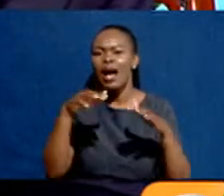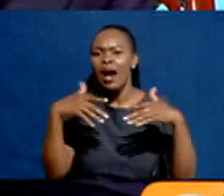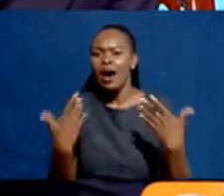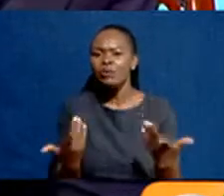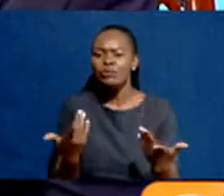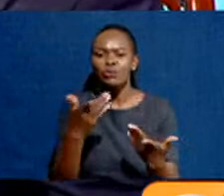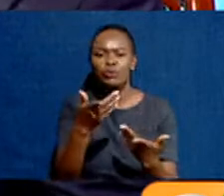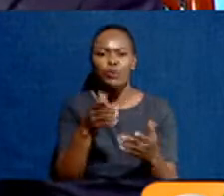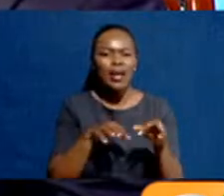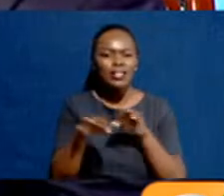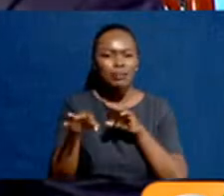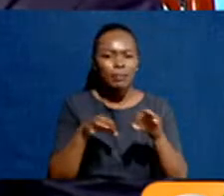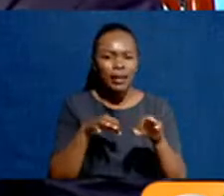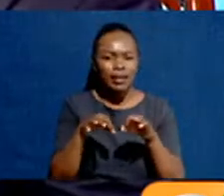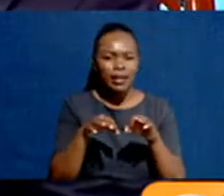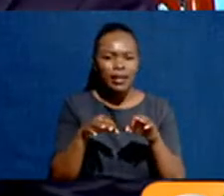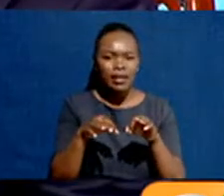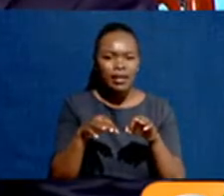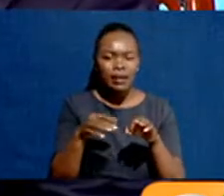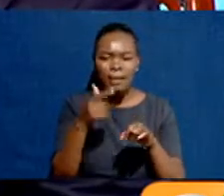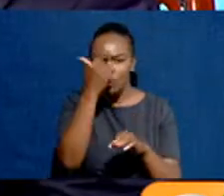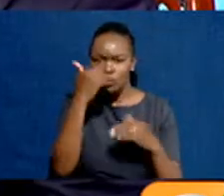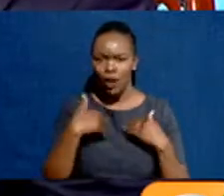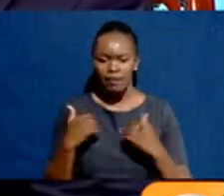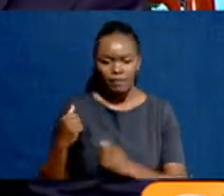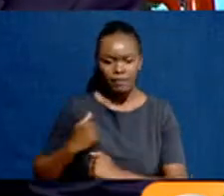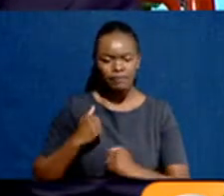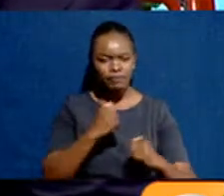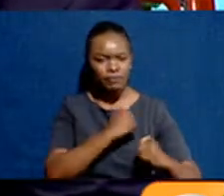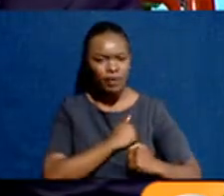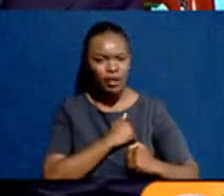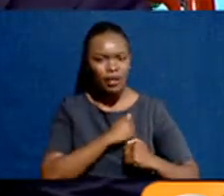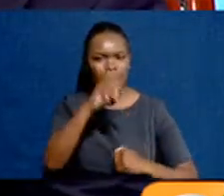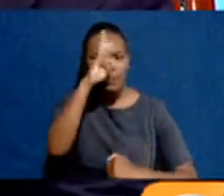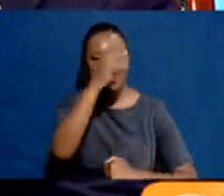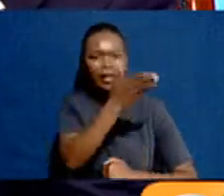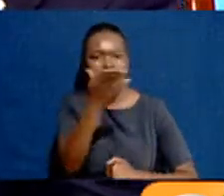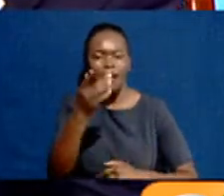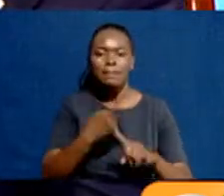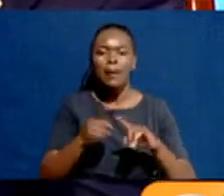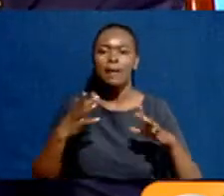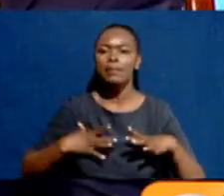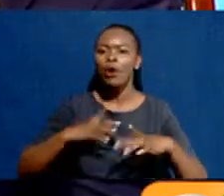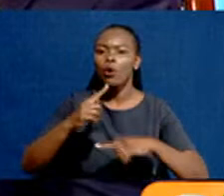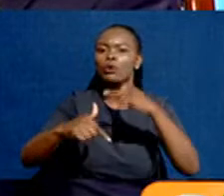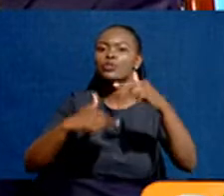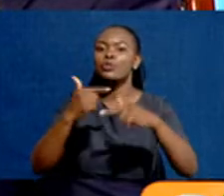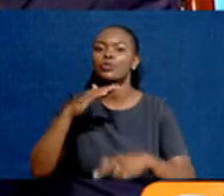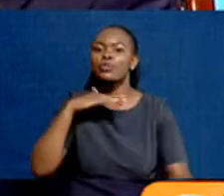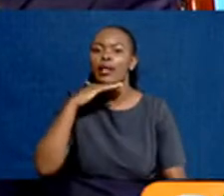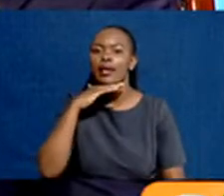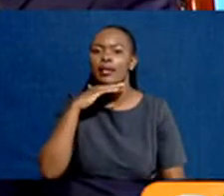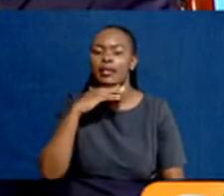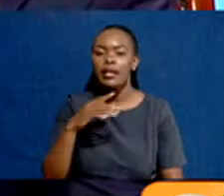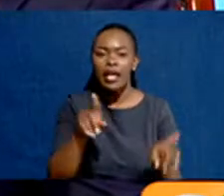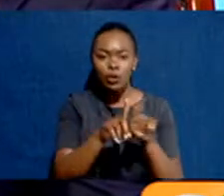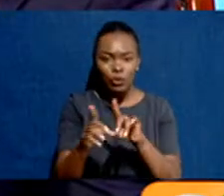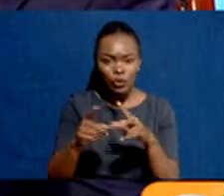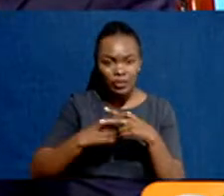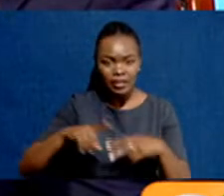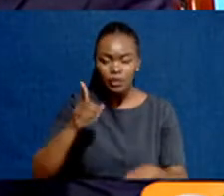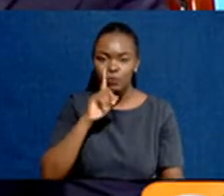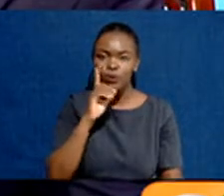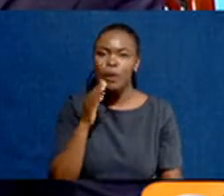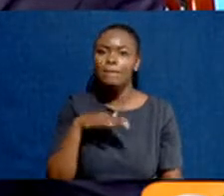fact that we have a very serious operation ongoing and people are dying? And starting tomorrow morning, there are areas